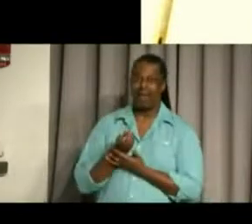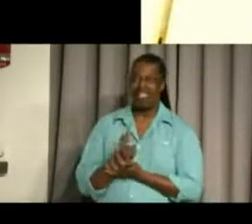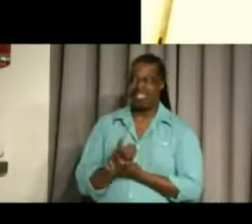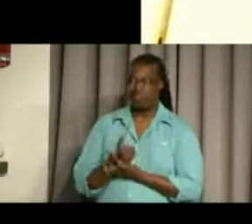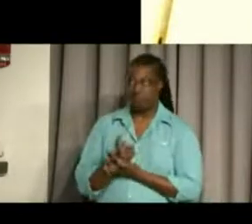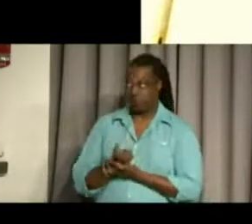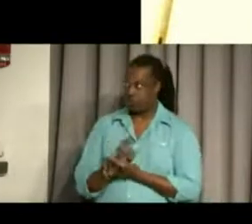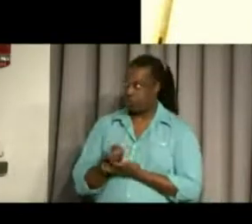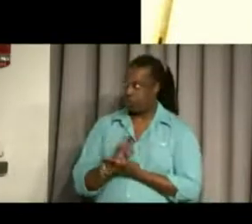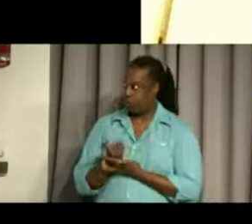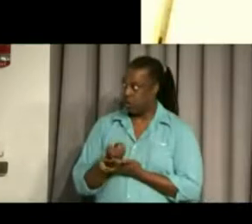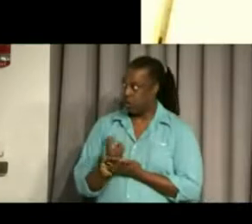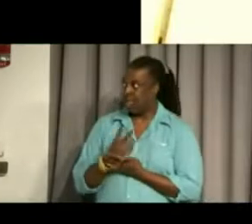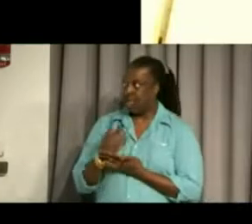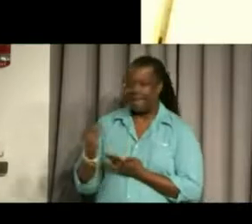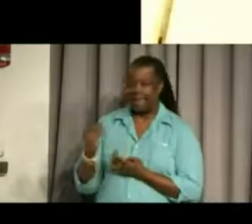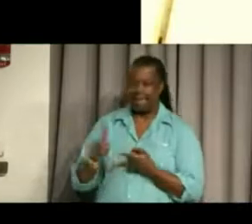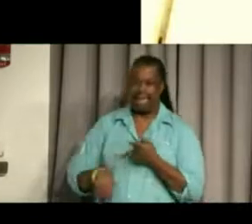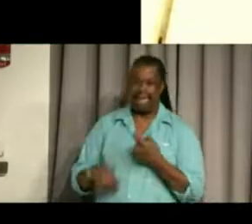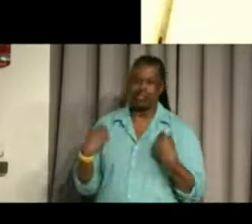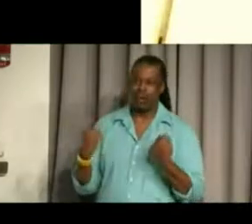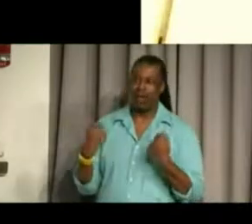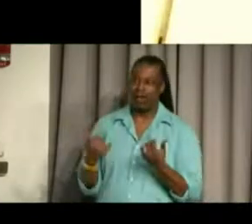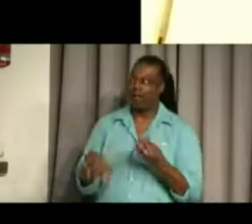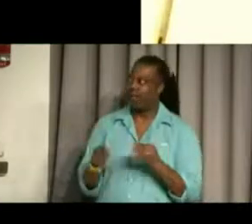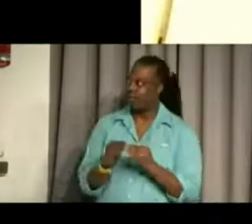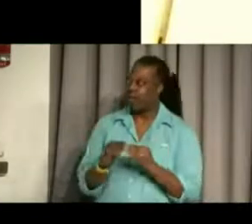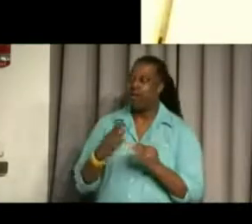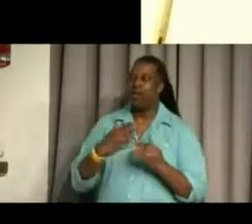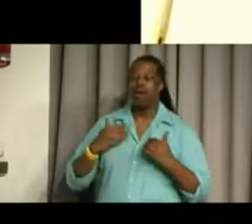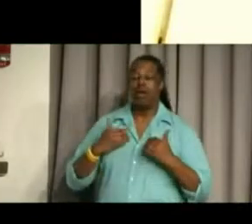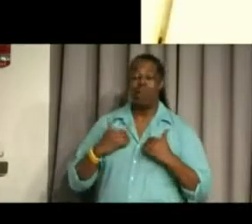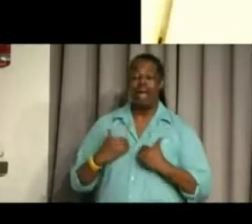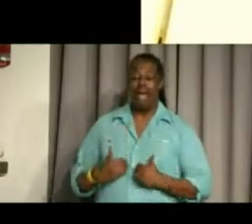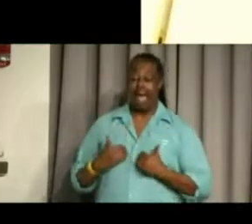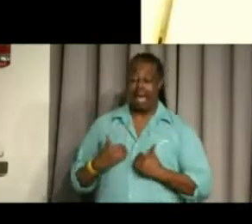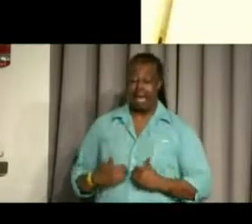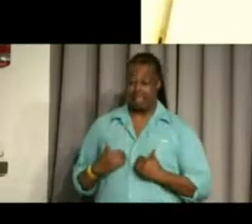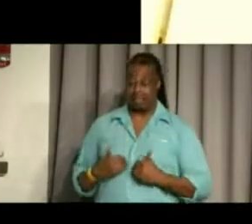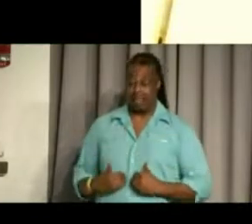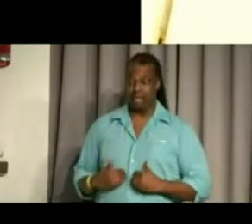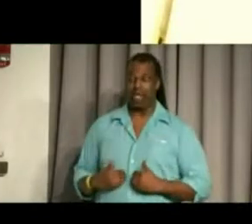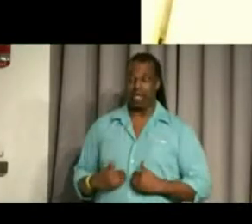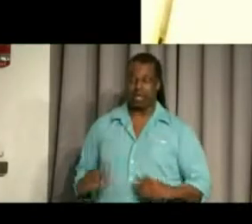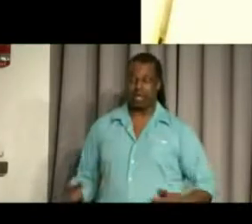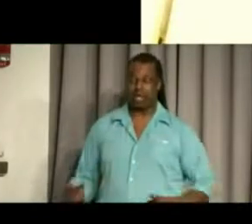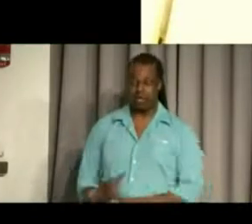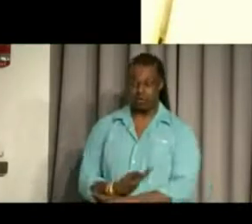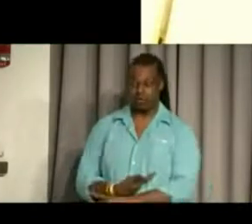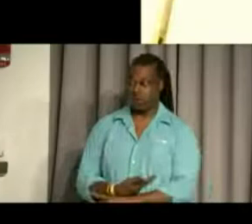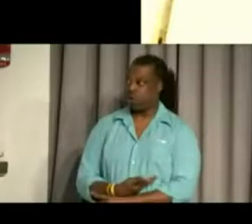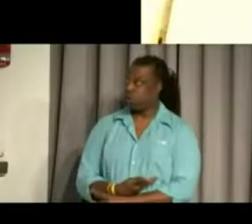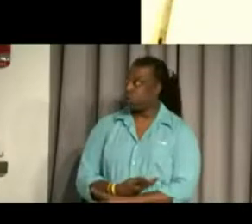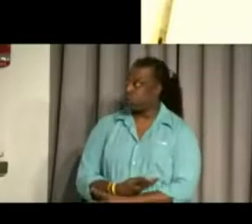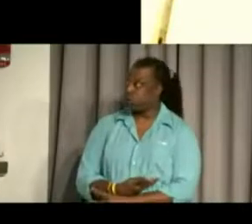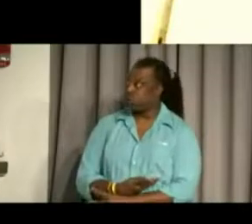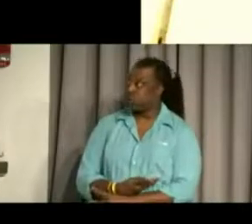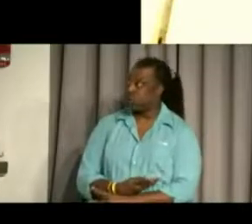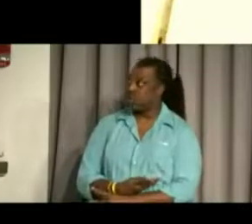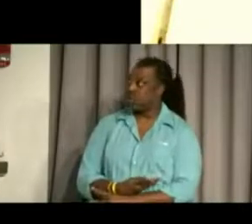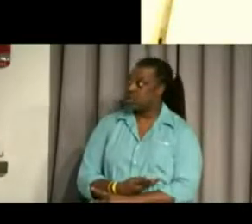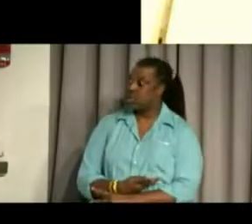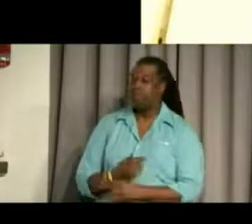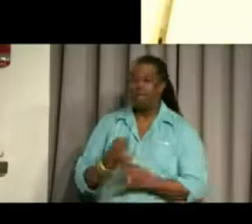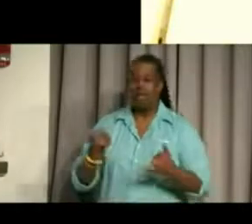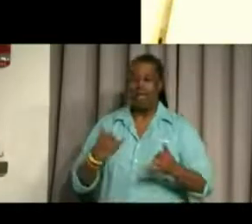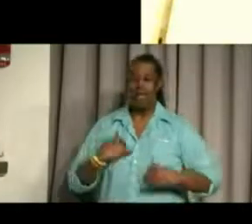and I am unable to drive. My asthma has gotten worse. I had mild asthma and now I have